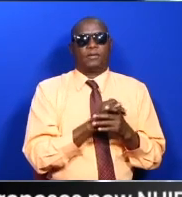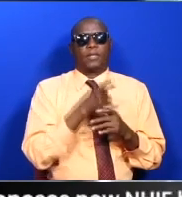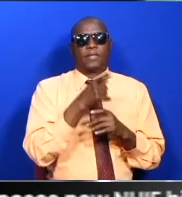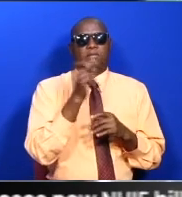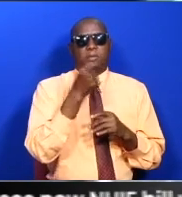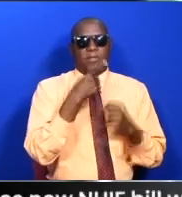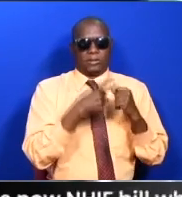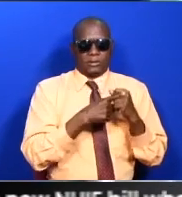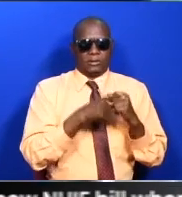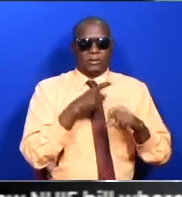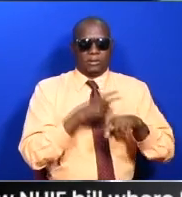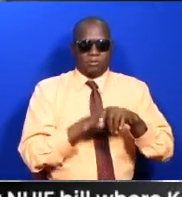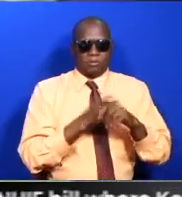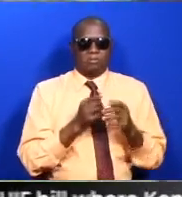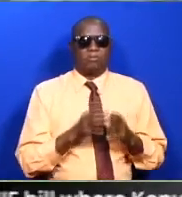6 months' time.